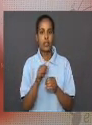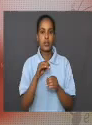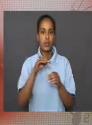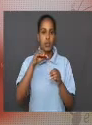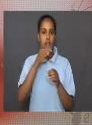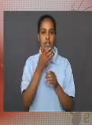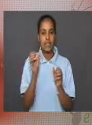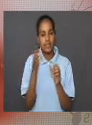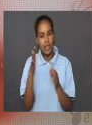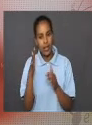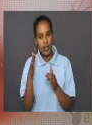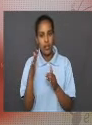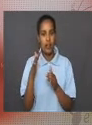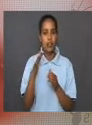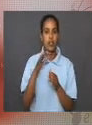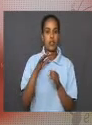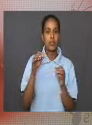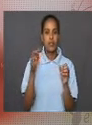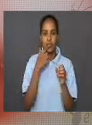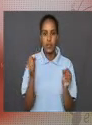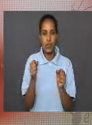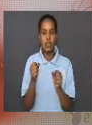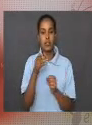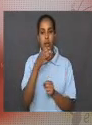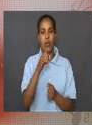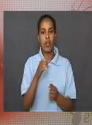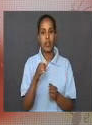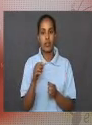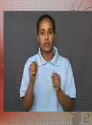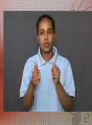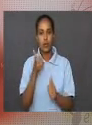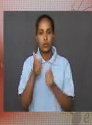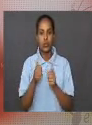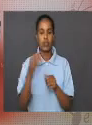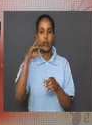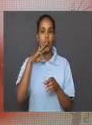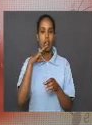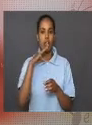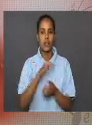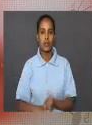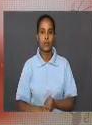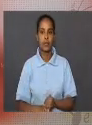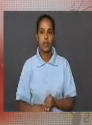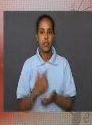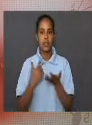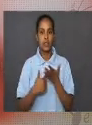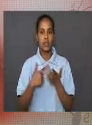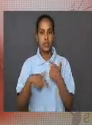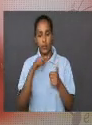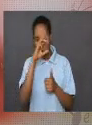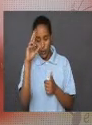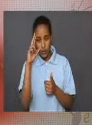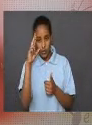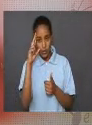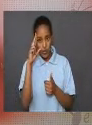crystal lattice of the frozen solvent, which is the water. This is